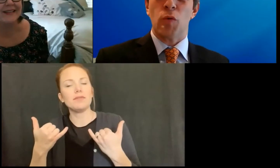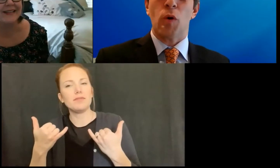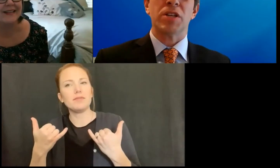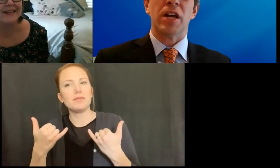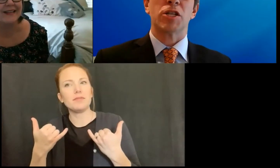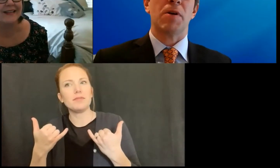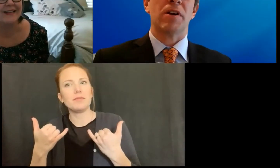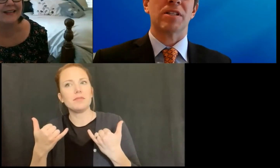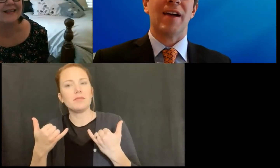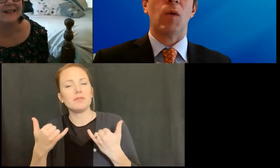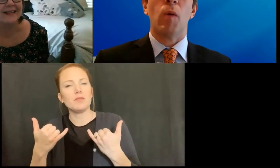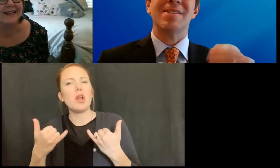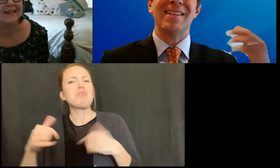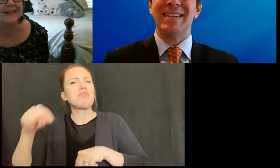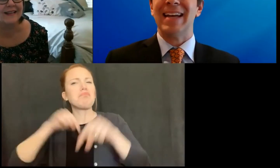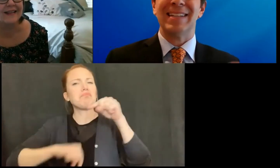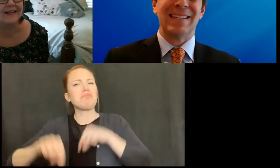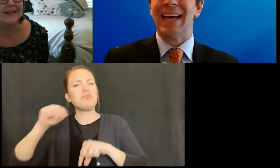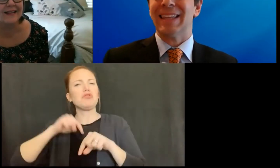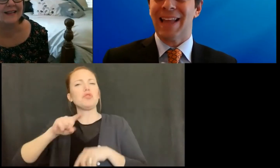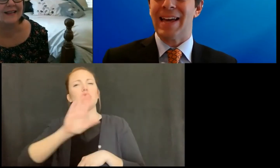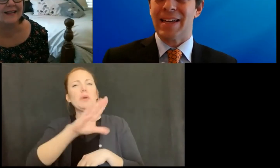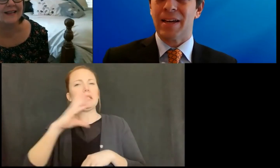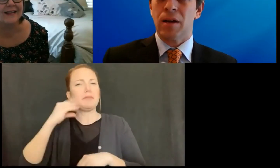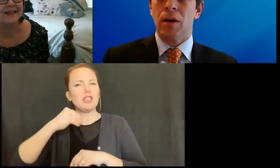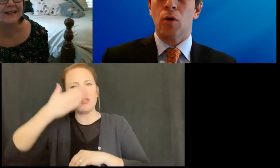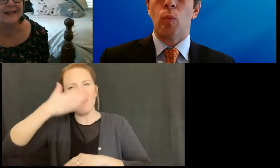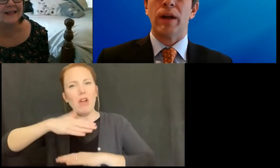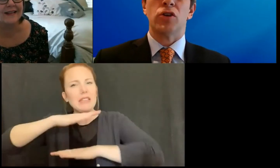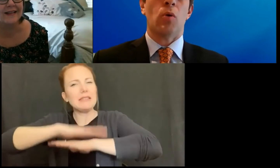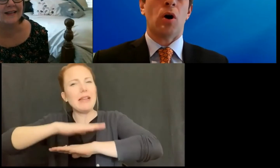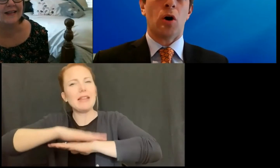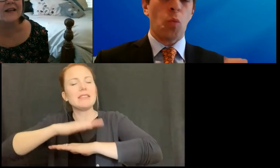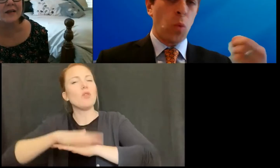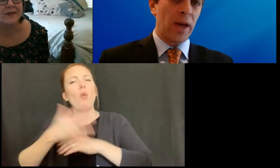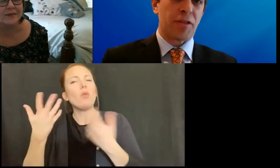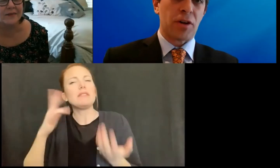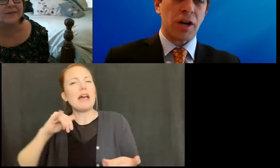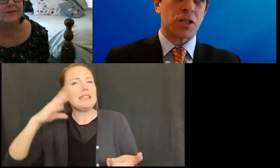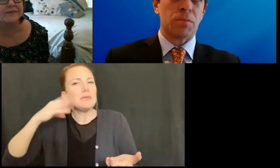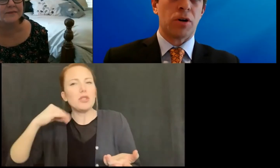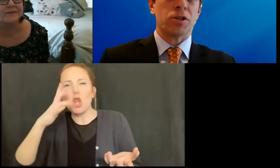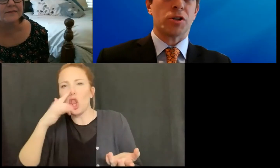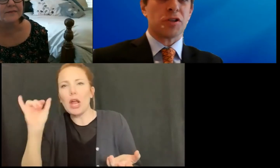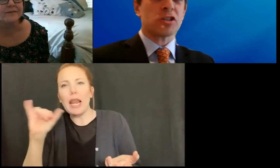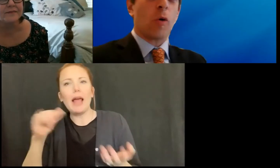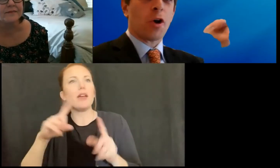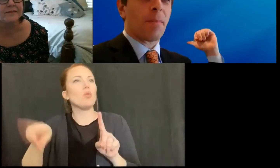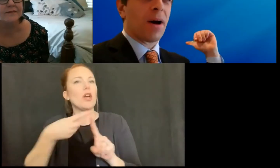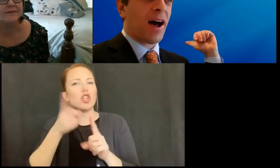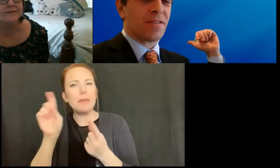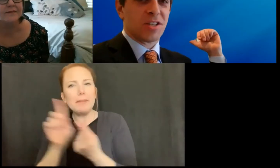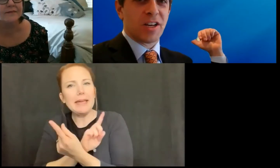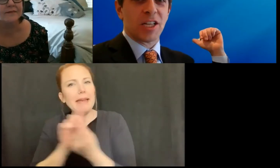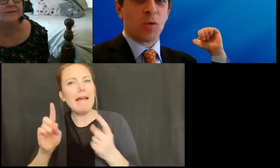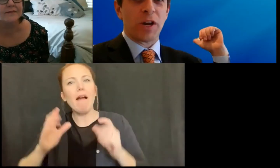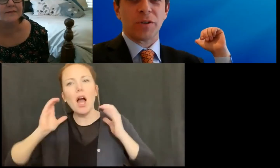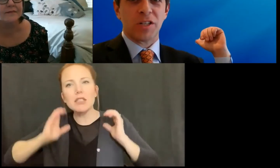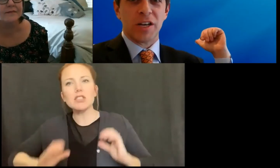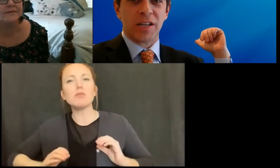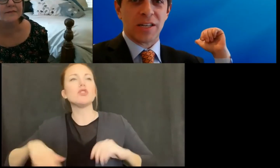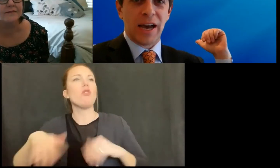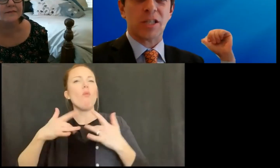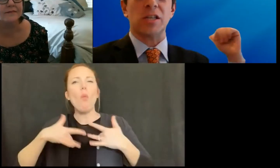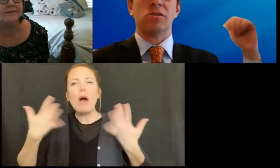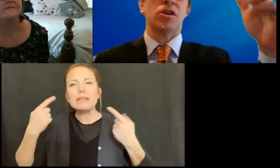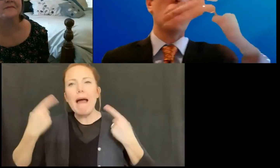when it started. What was that experience like? What was the day-to-day like when you are with customers? There's things going on behind the scenes that we